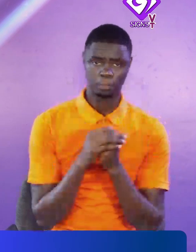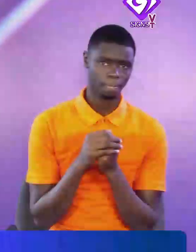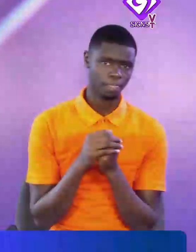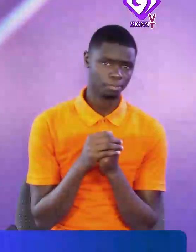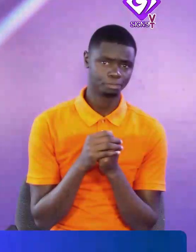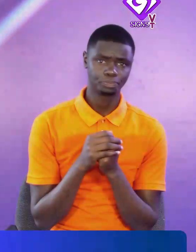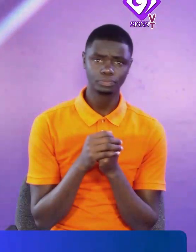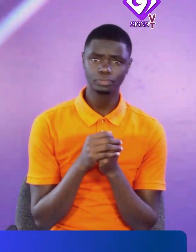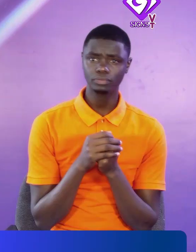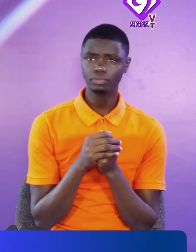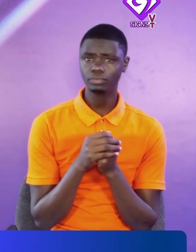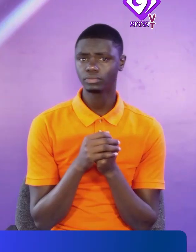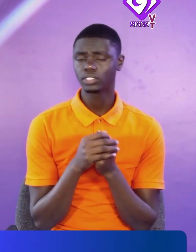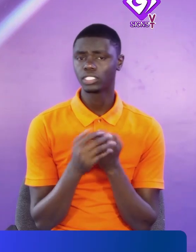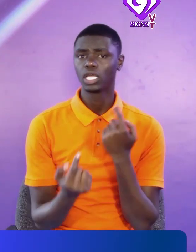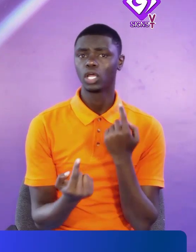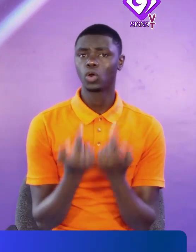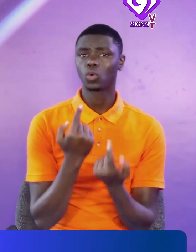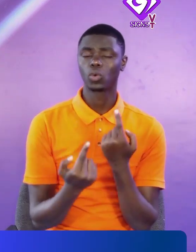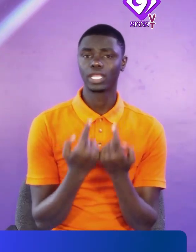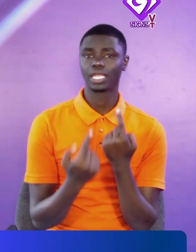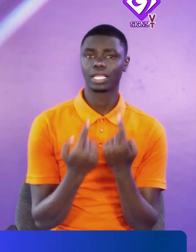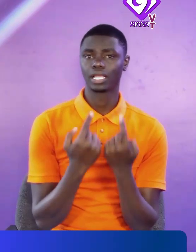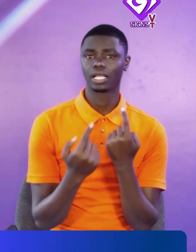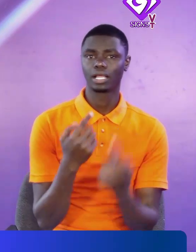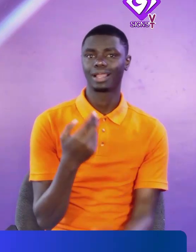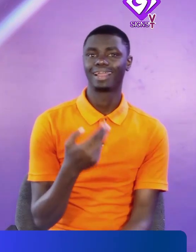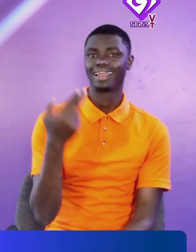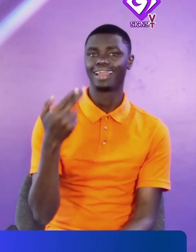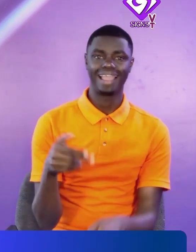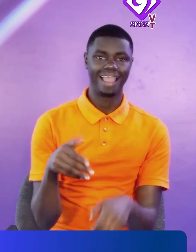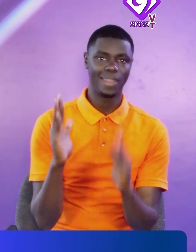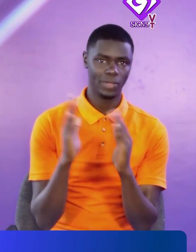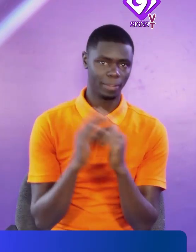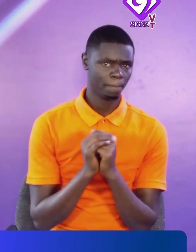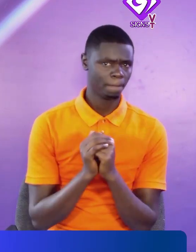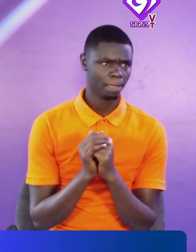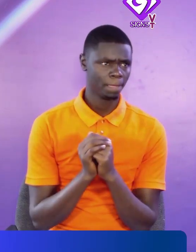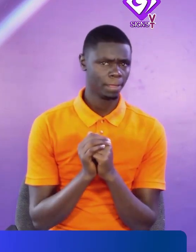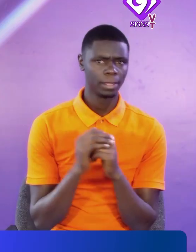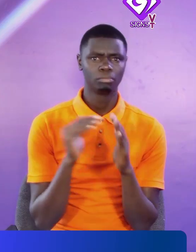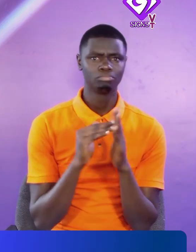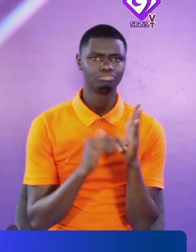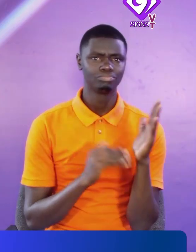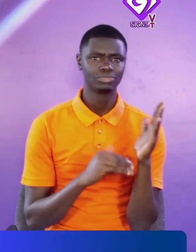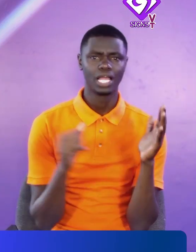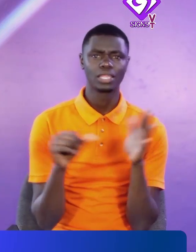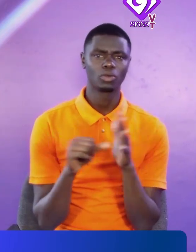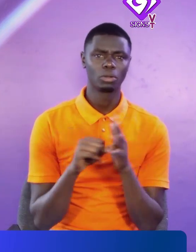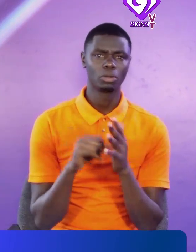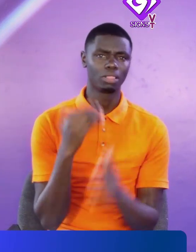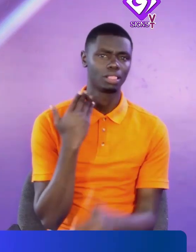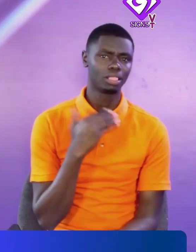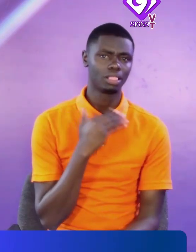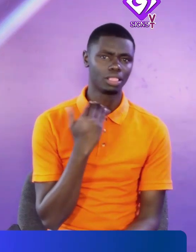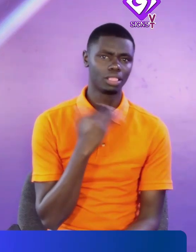reads Cocaine Highway, very interesting. And it details the crime scene that marketed as a